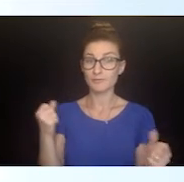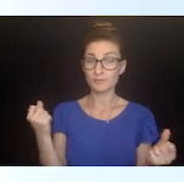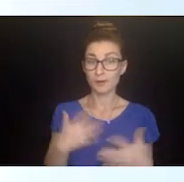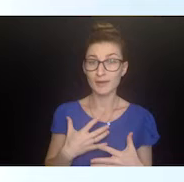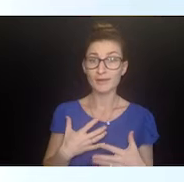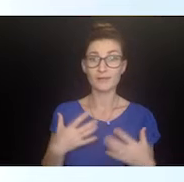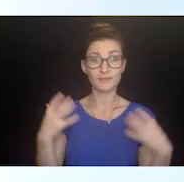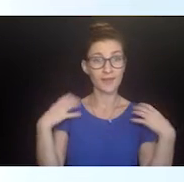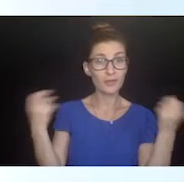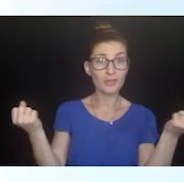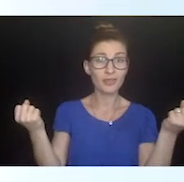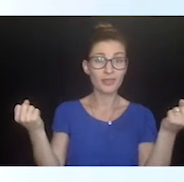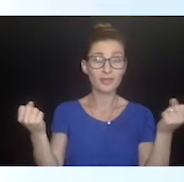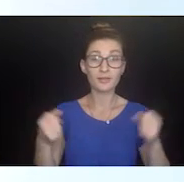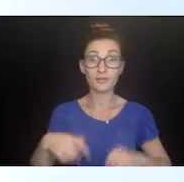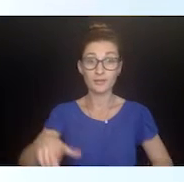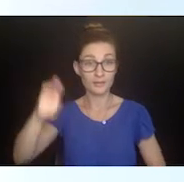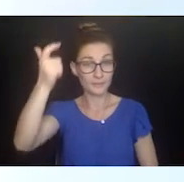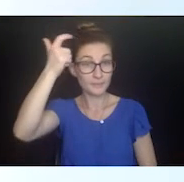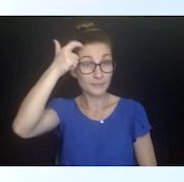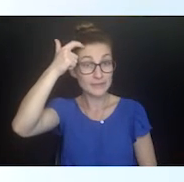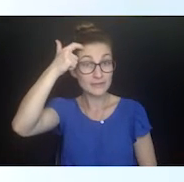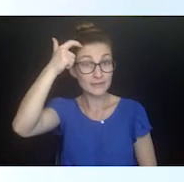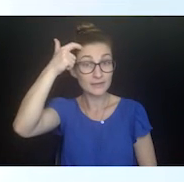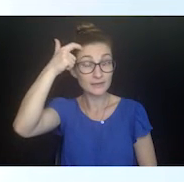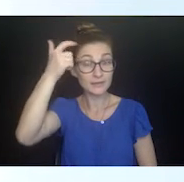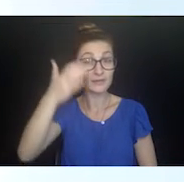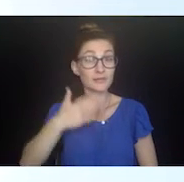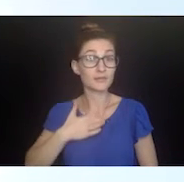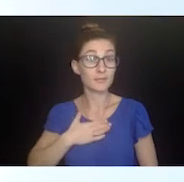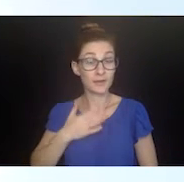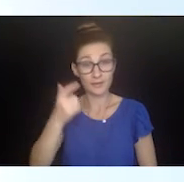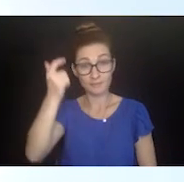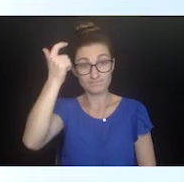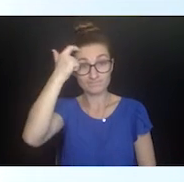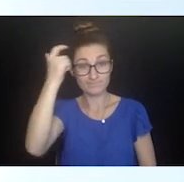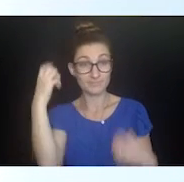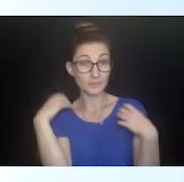mentally, my mental health and well-being,